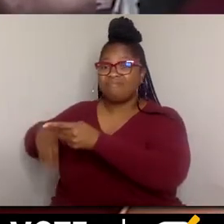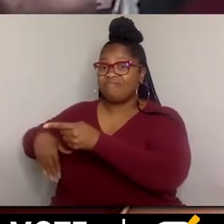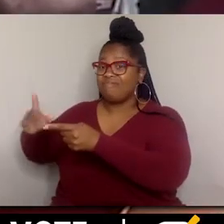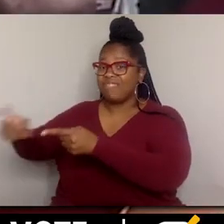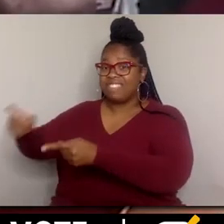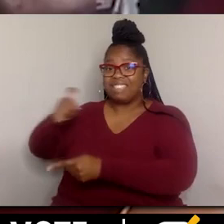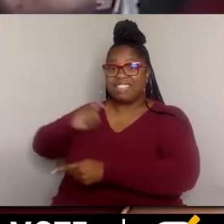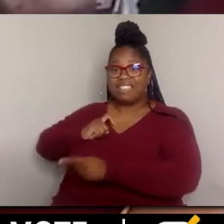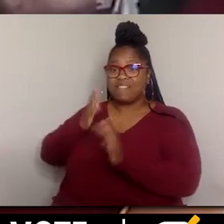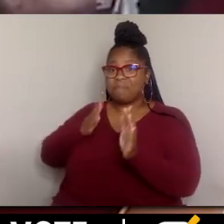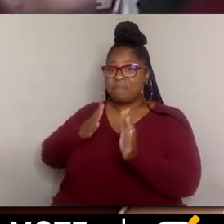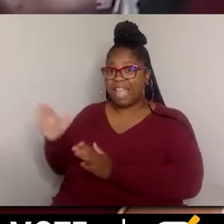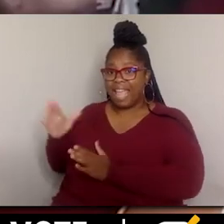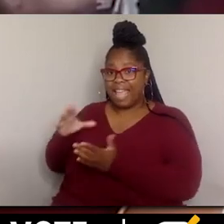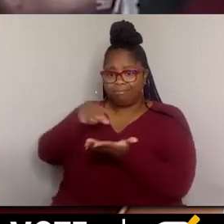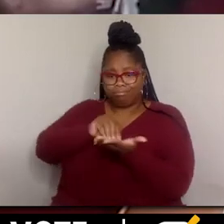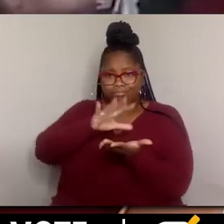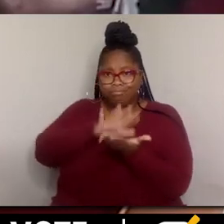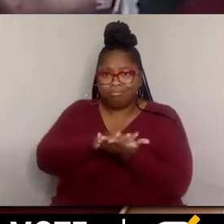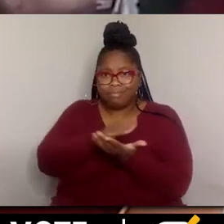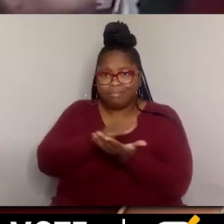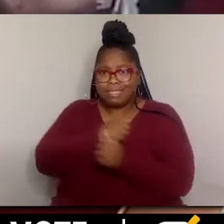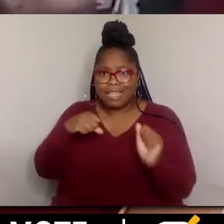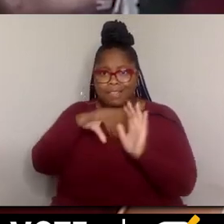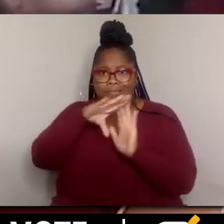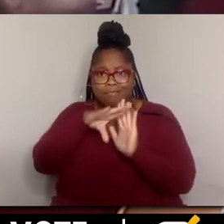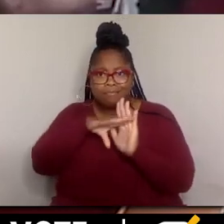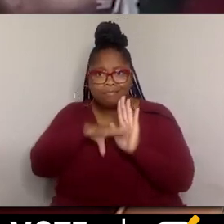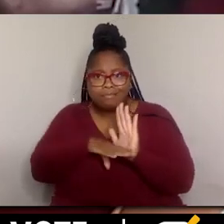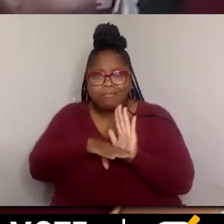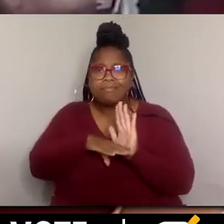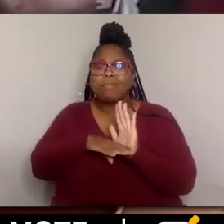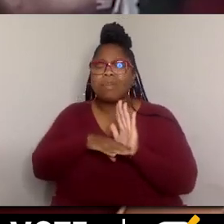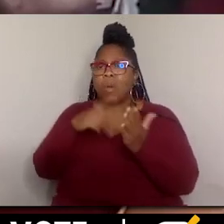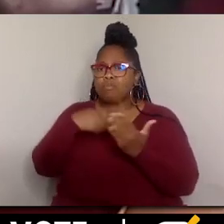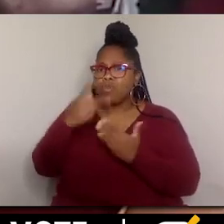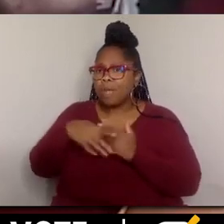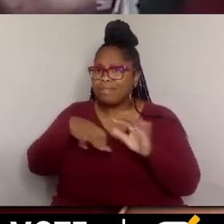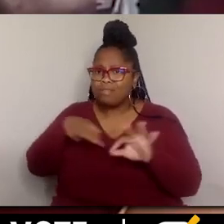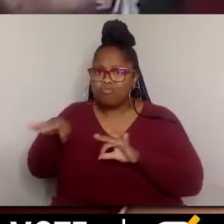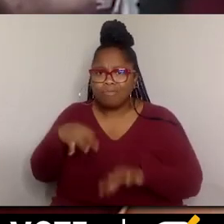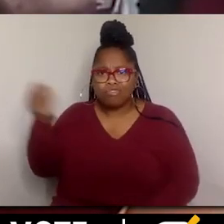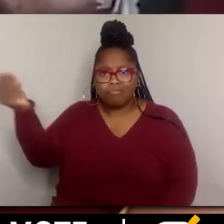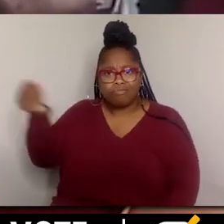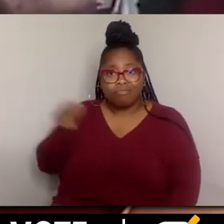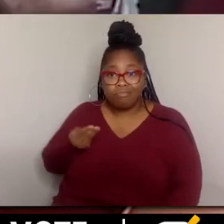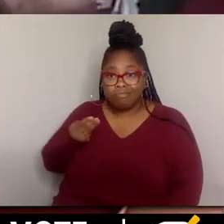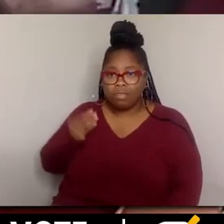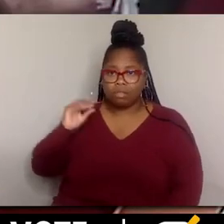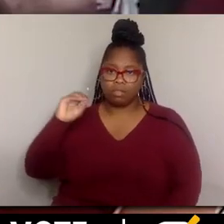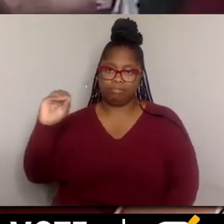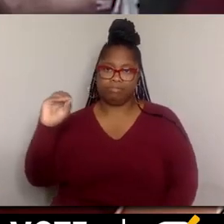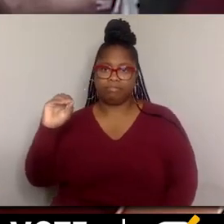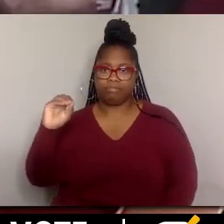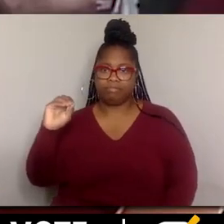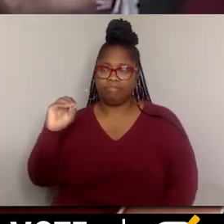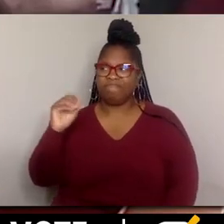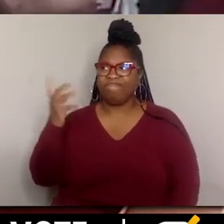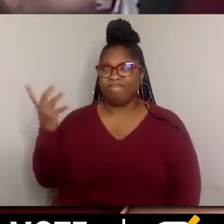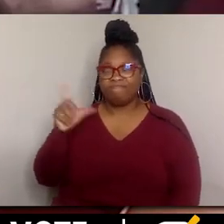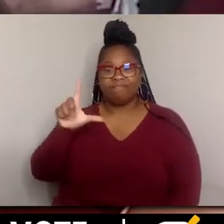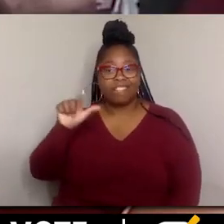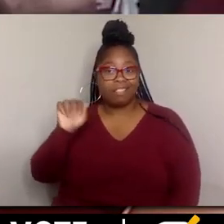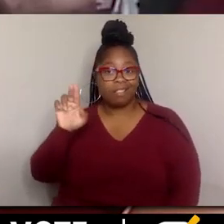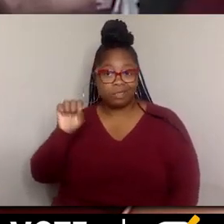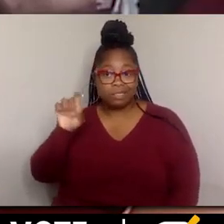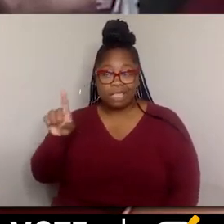safety protocols or a clear program description. We will continue talking with the district to ensure a